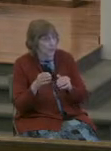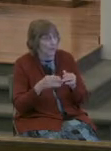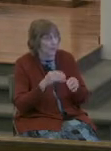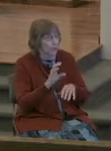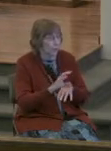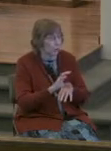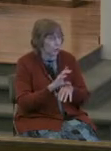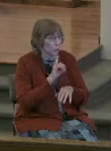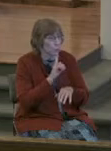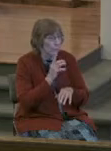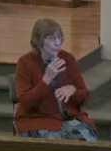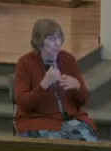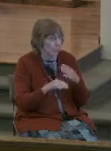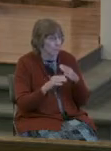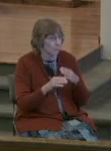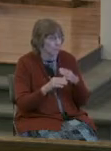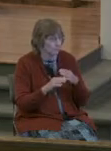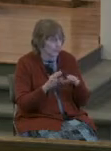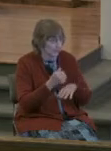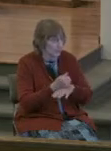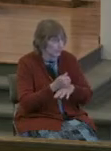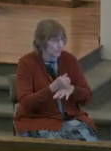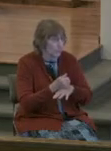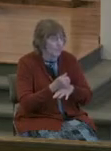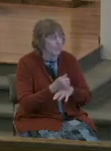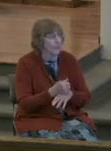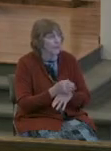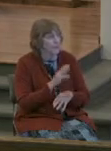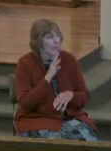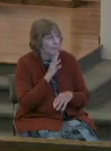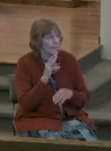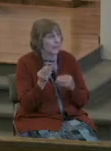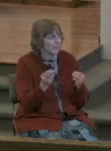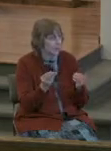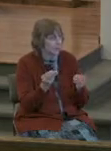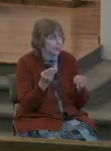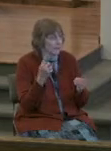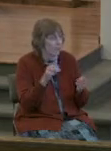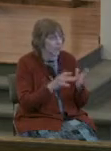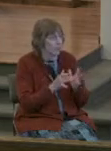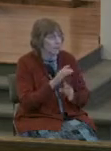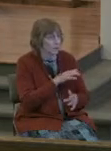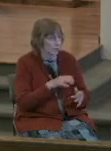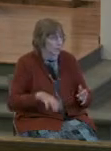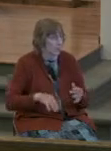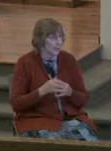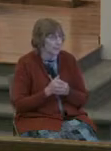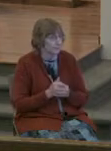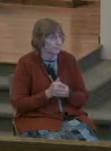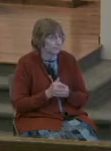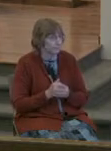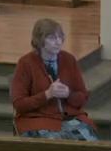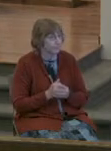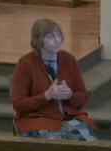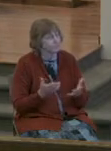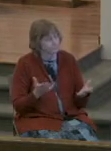that are being born and being ministries for Jesus Christ. And so I think that,